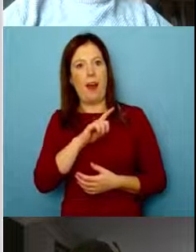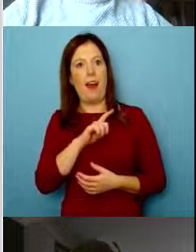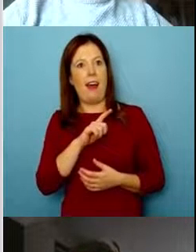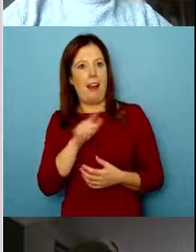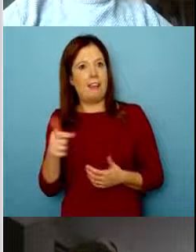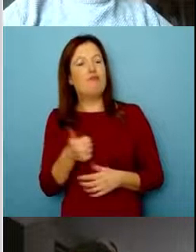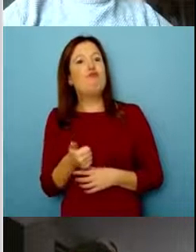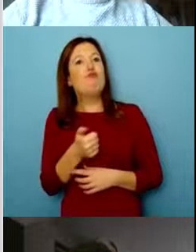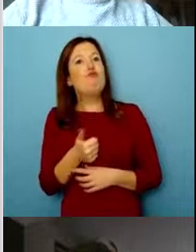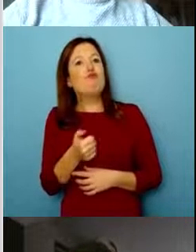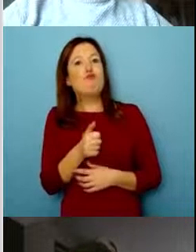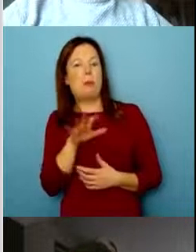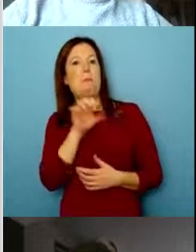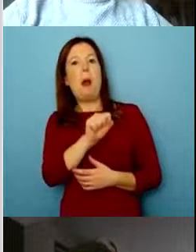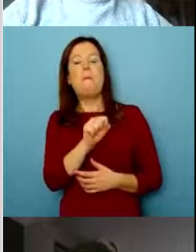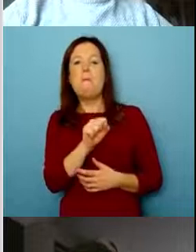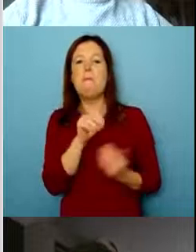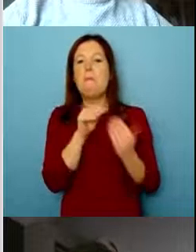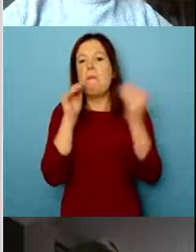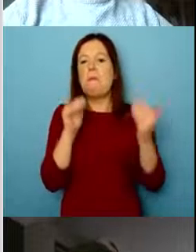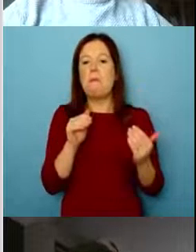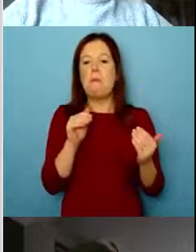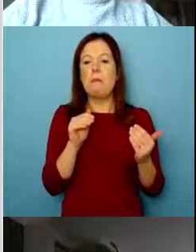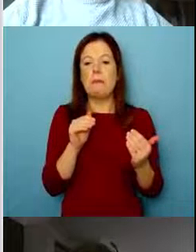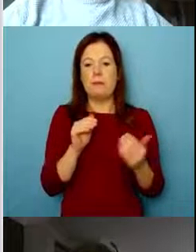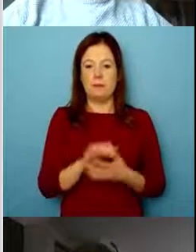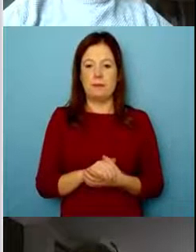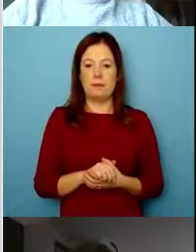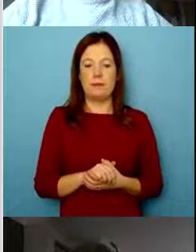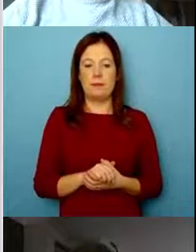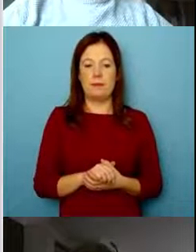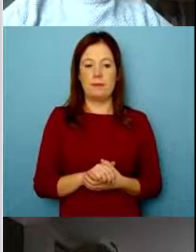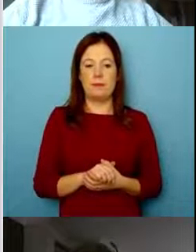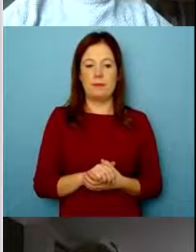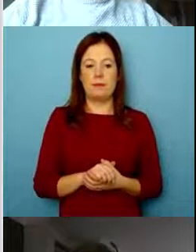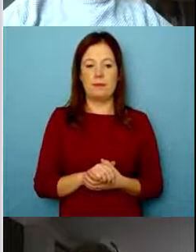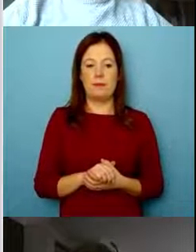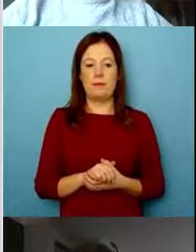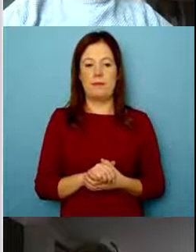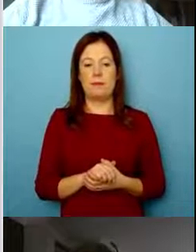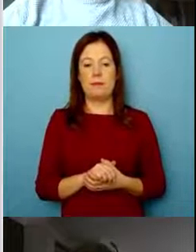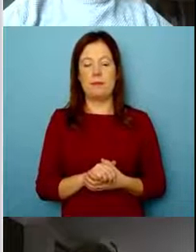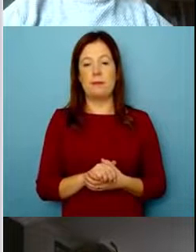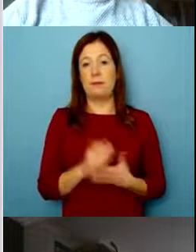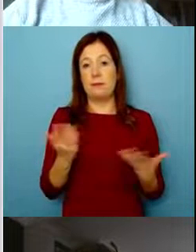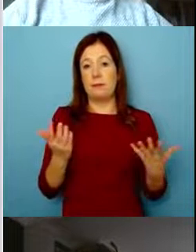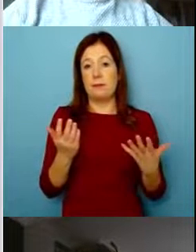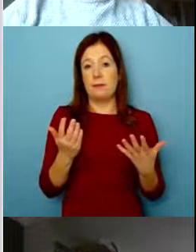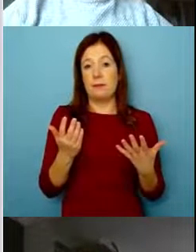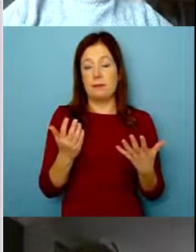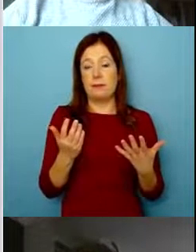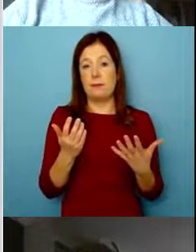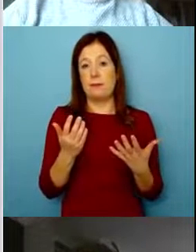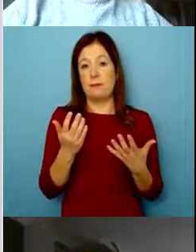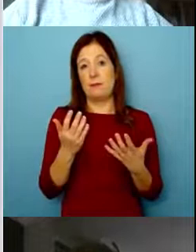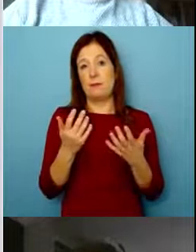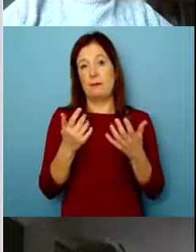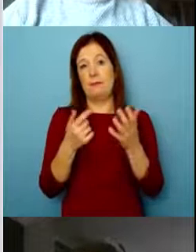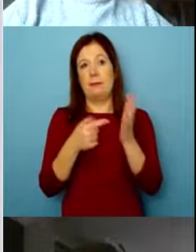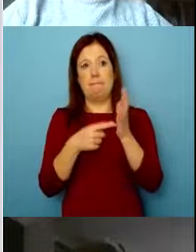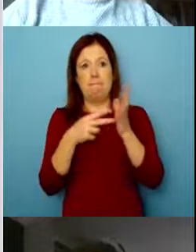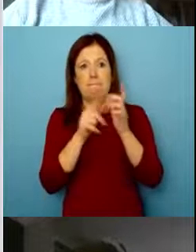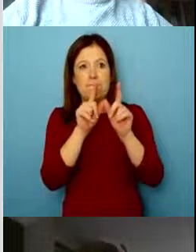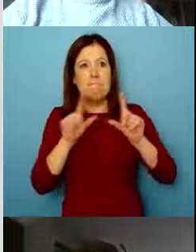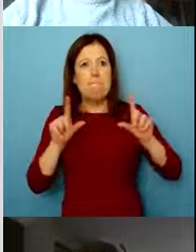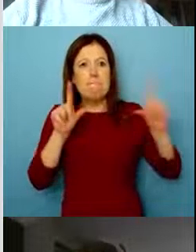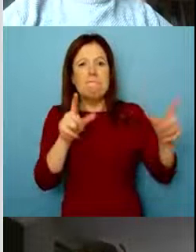as quickly as possible. That's particularly important in a connected world where user interfaces are getting increasingly complex and people are finding